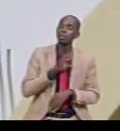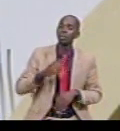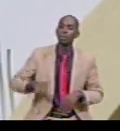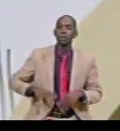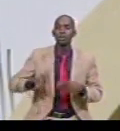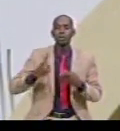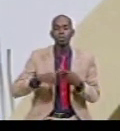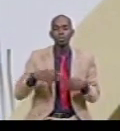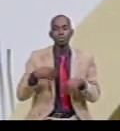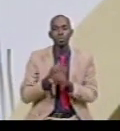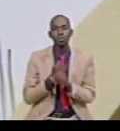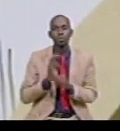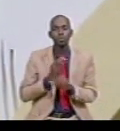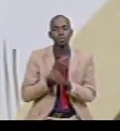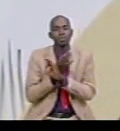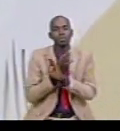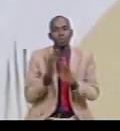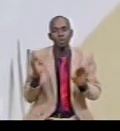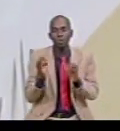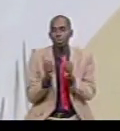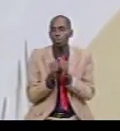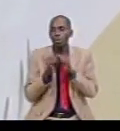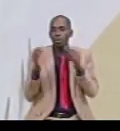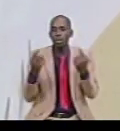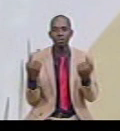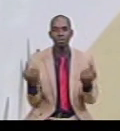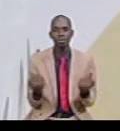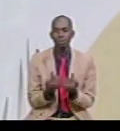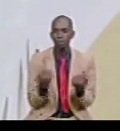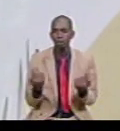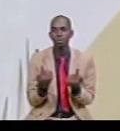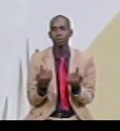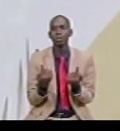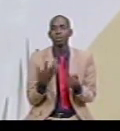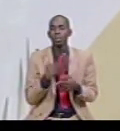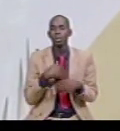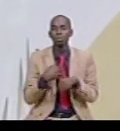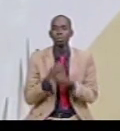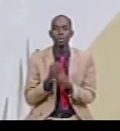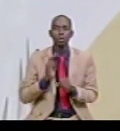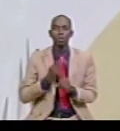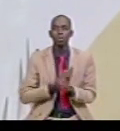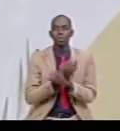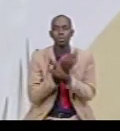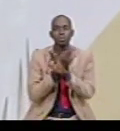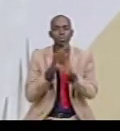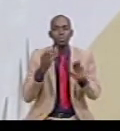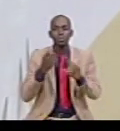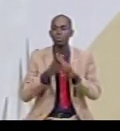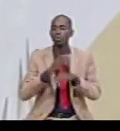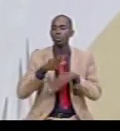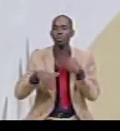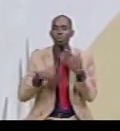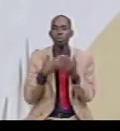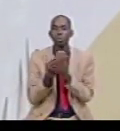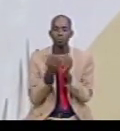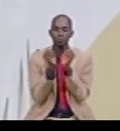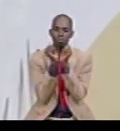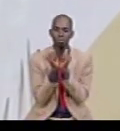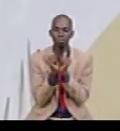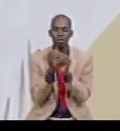place and make us sinless and make us free from all bondages receive